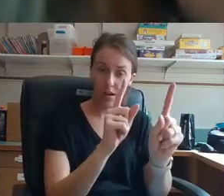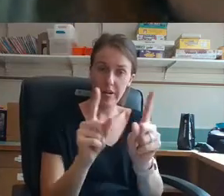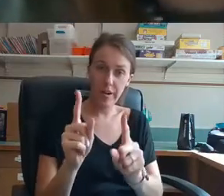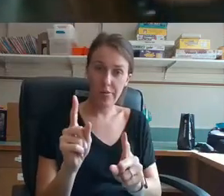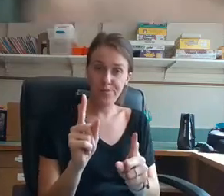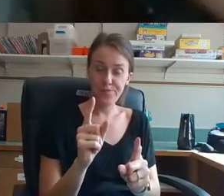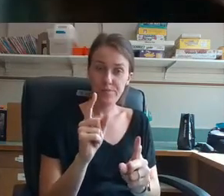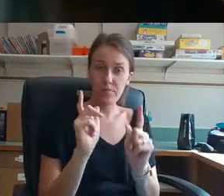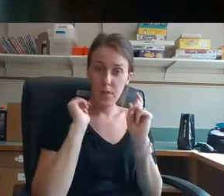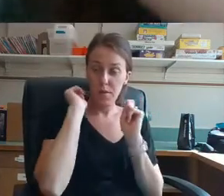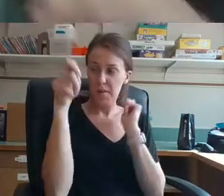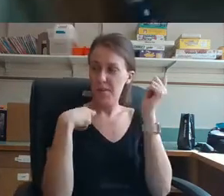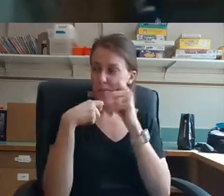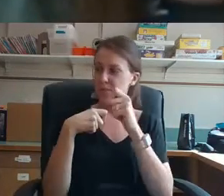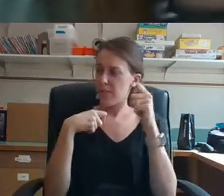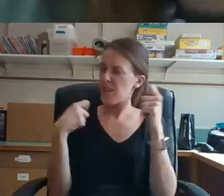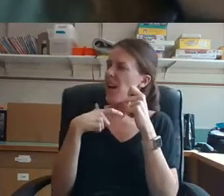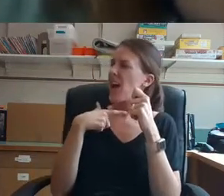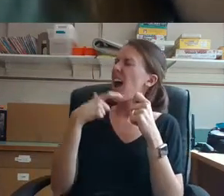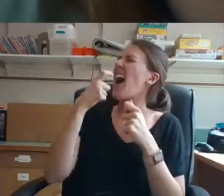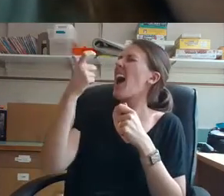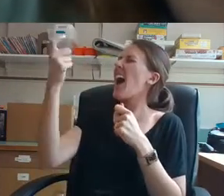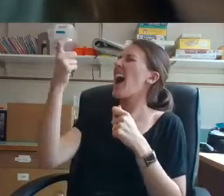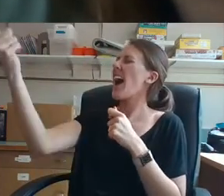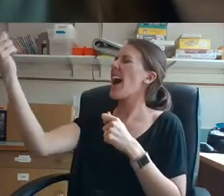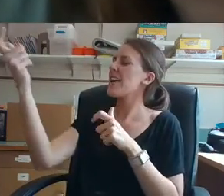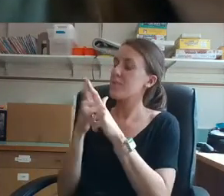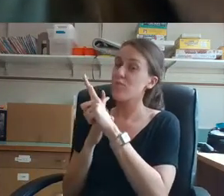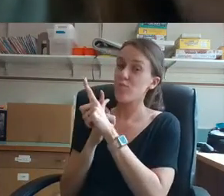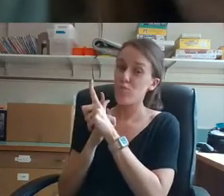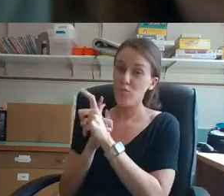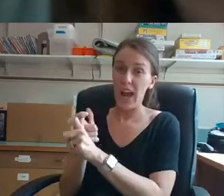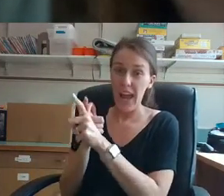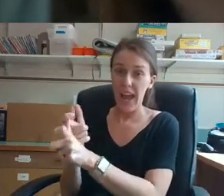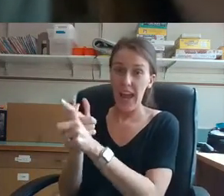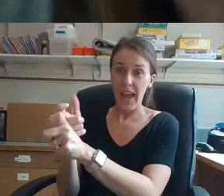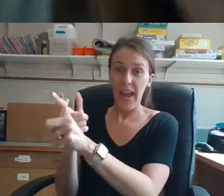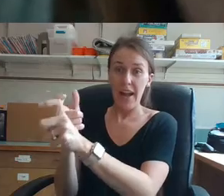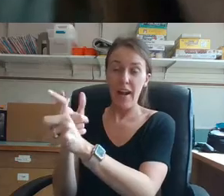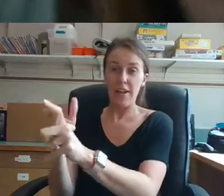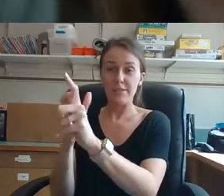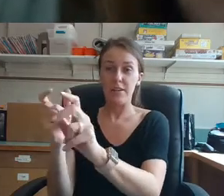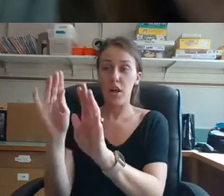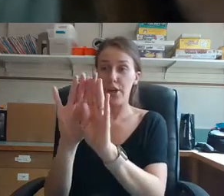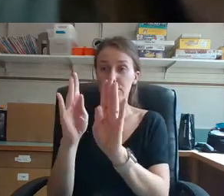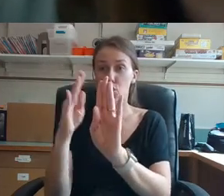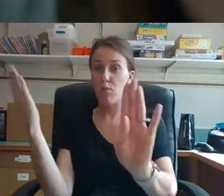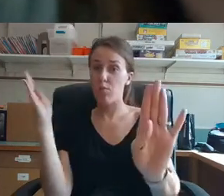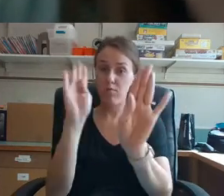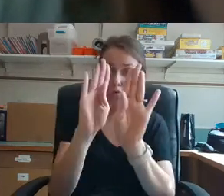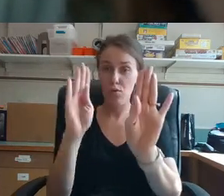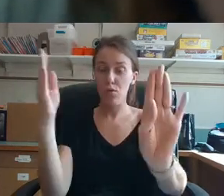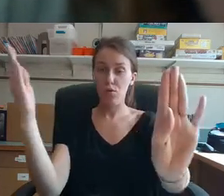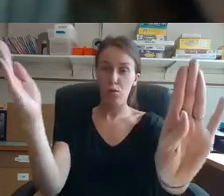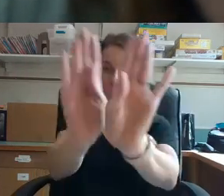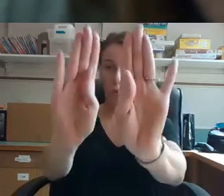Little Red Riding Hood screamed. She ran into the bedroom, through the main room, into the kitchen, slamming doors behind her. She